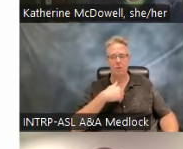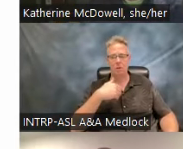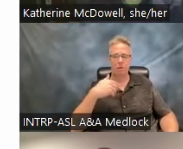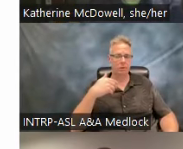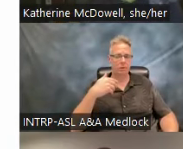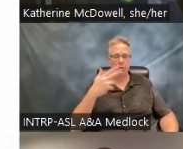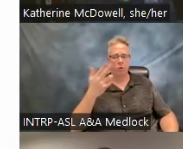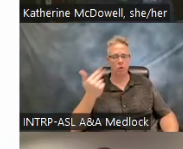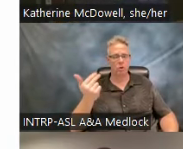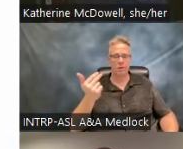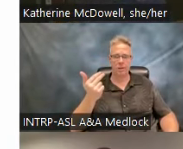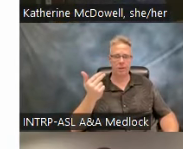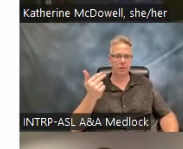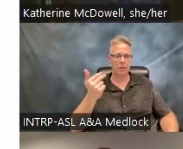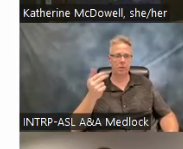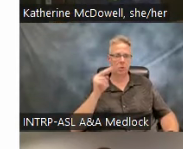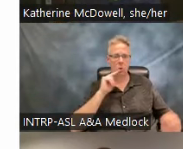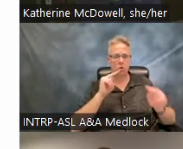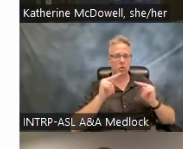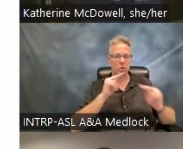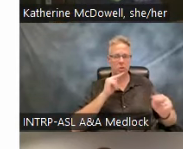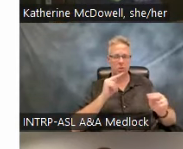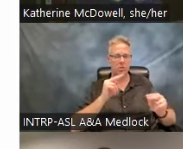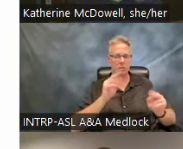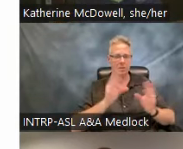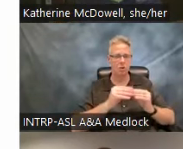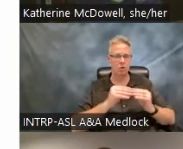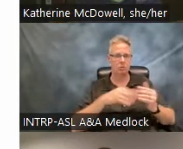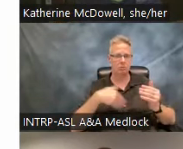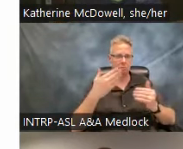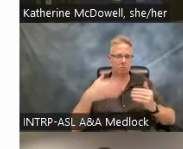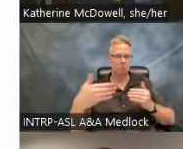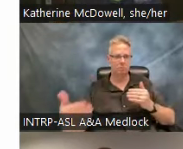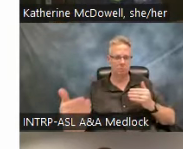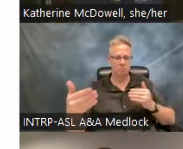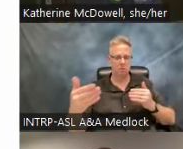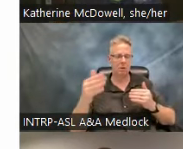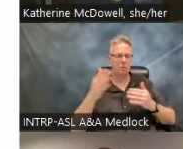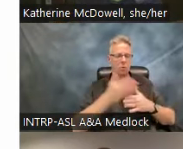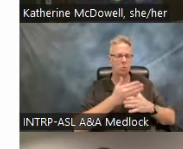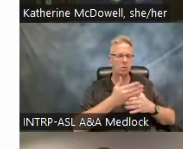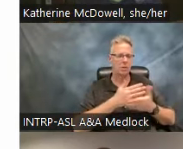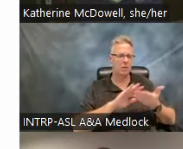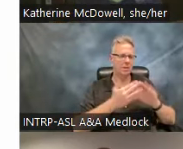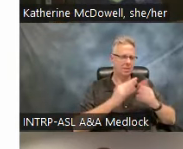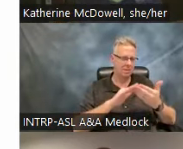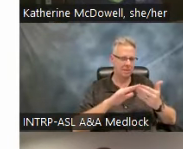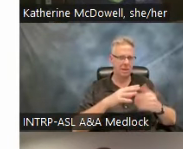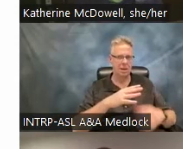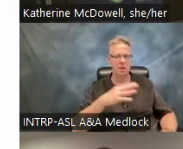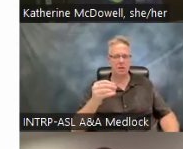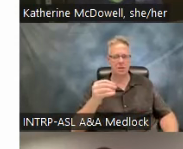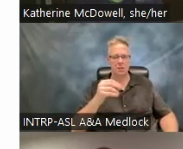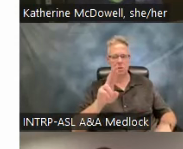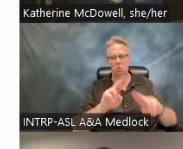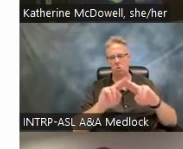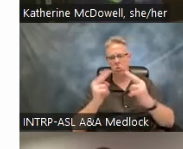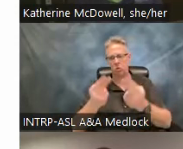of negotiation sessions between the city and the